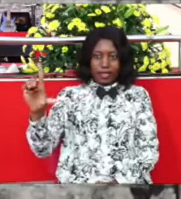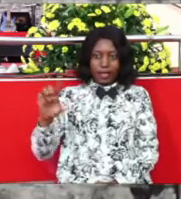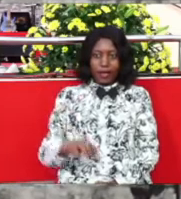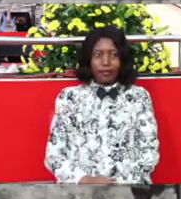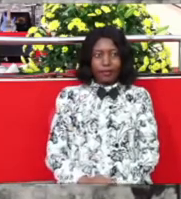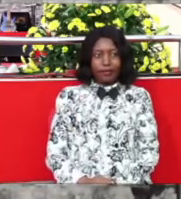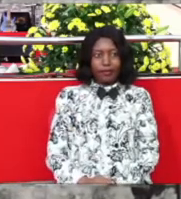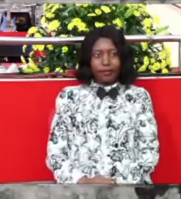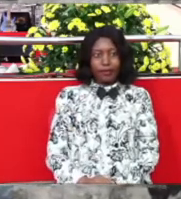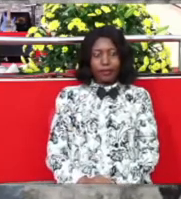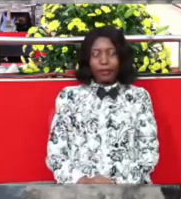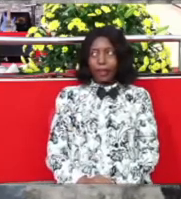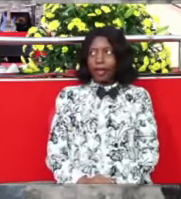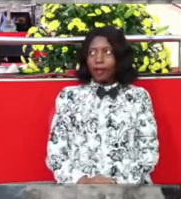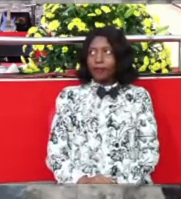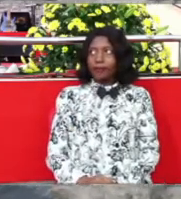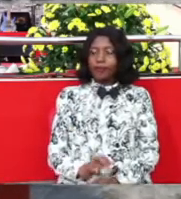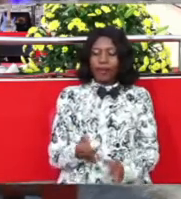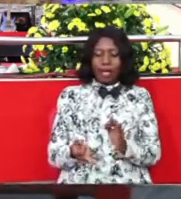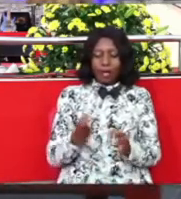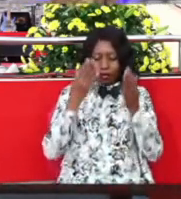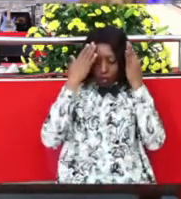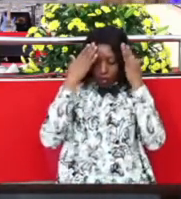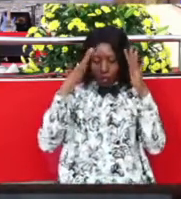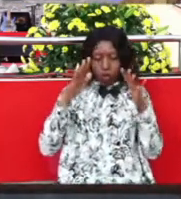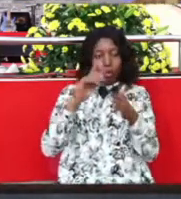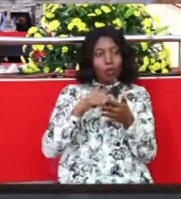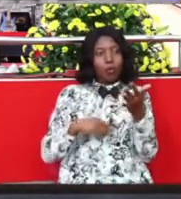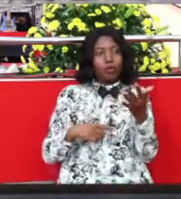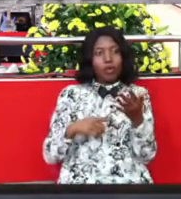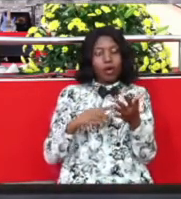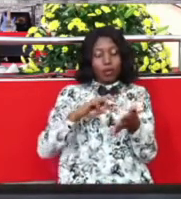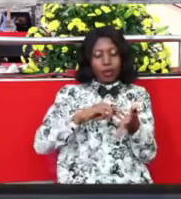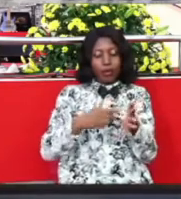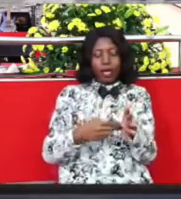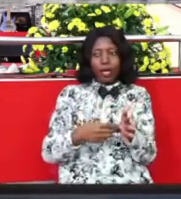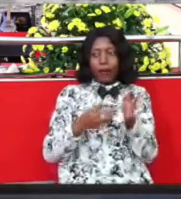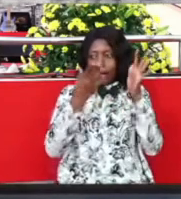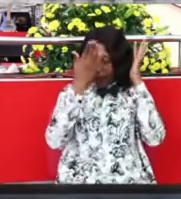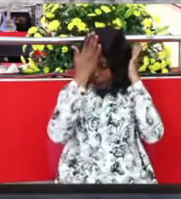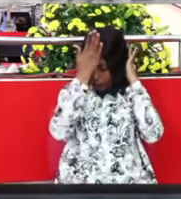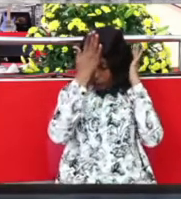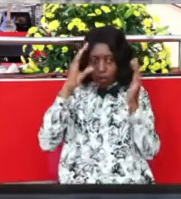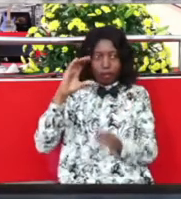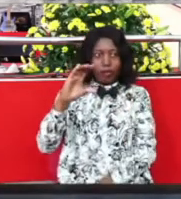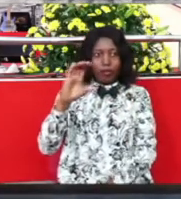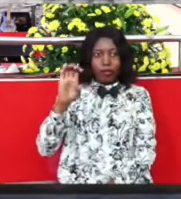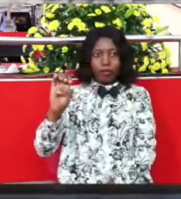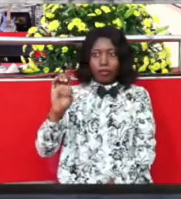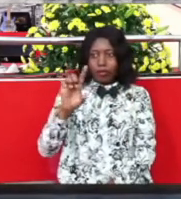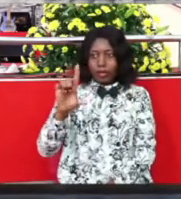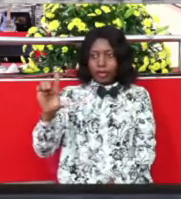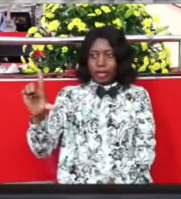you don't know what we talk about the bishop's cell. The bishop's cell describes a certain kind of believers in our church.